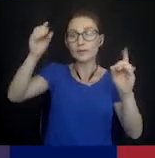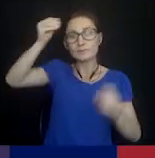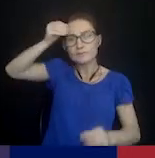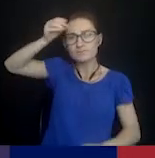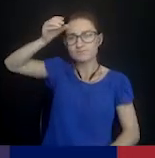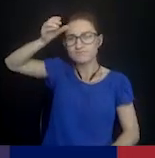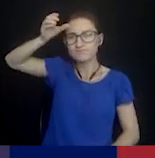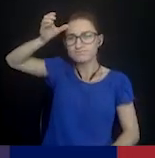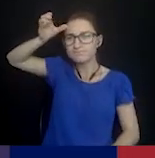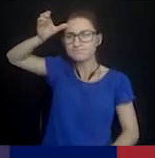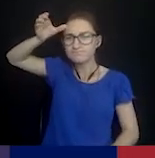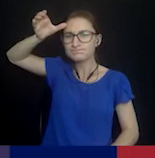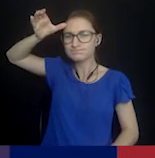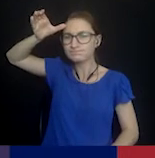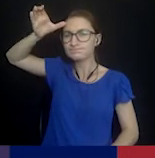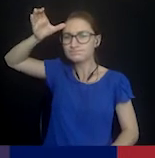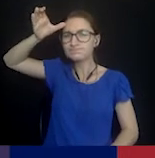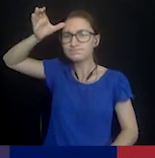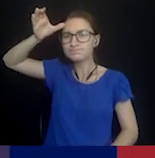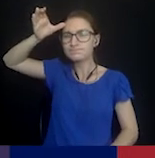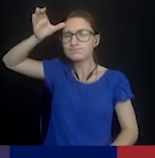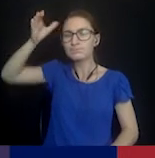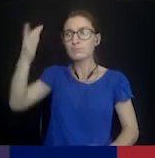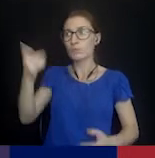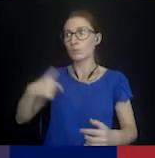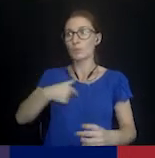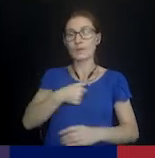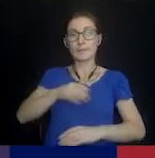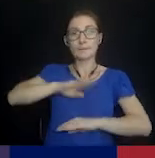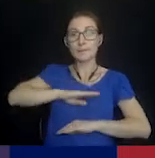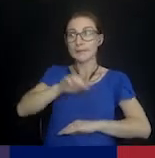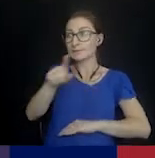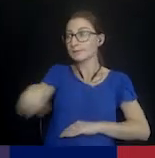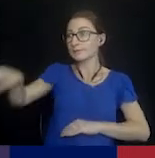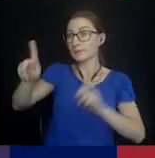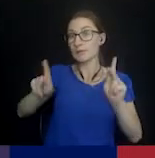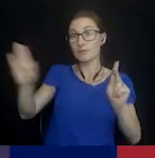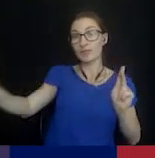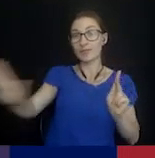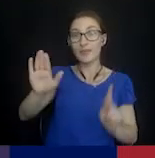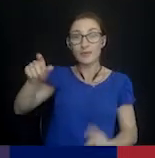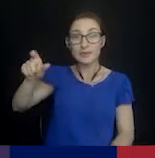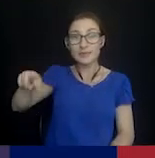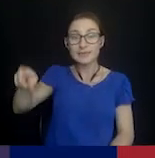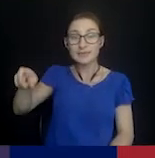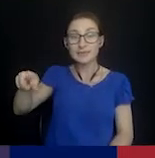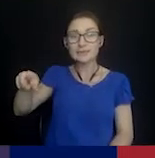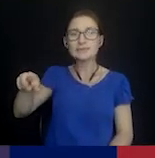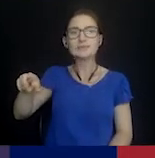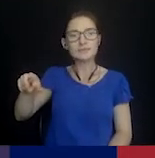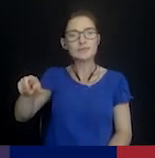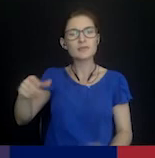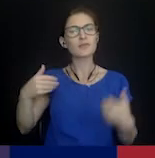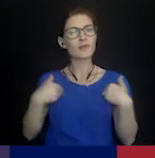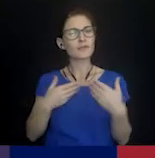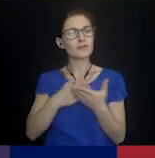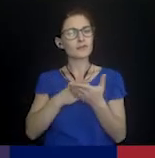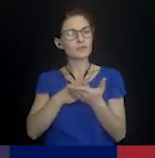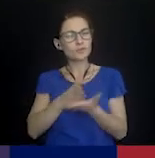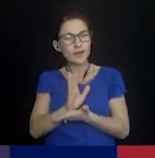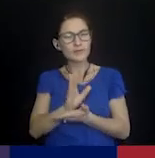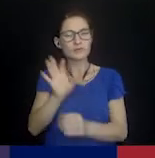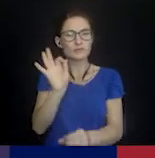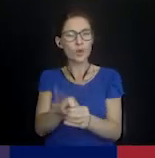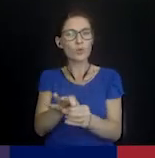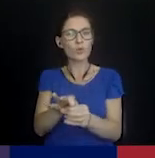process and we learn the needs of people, the young as well as the old, having that right to vote,